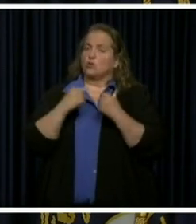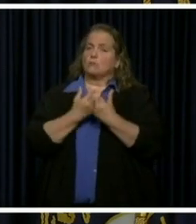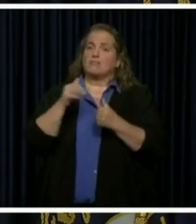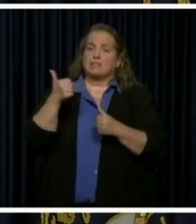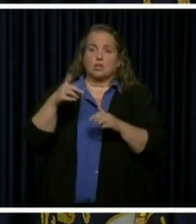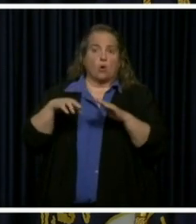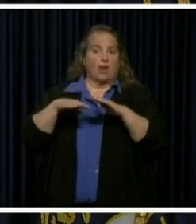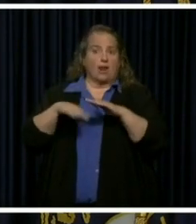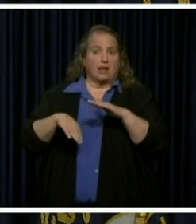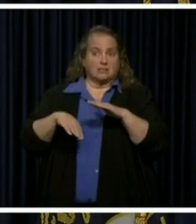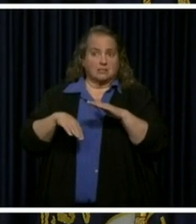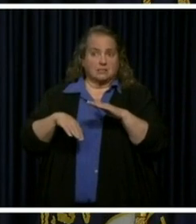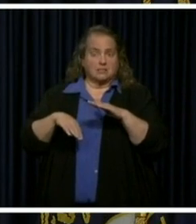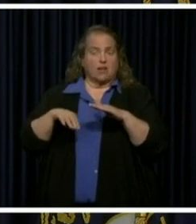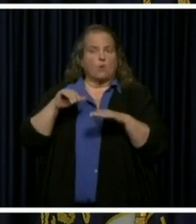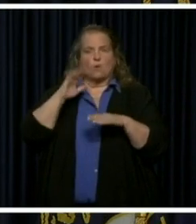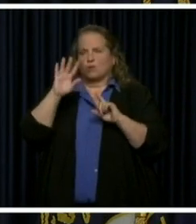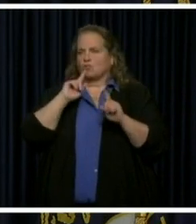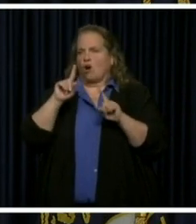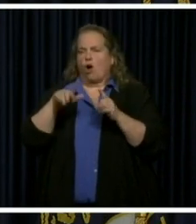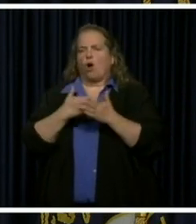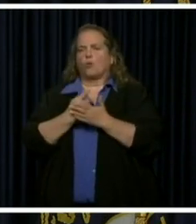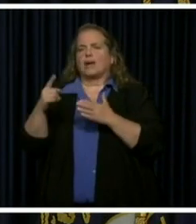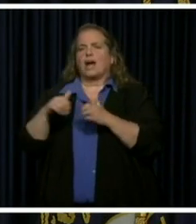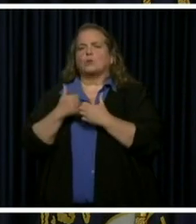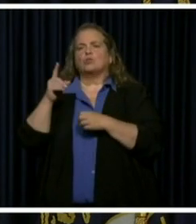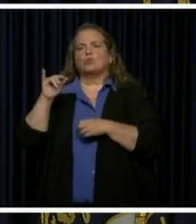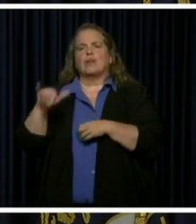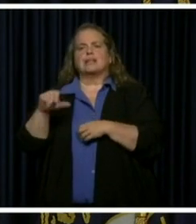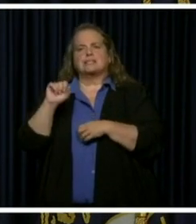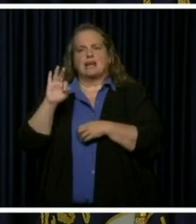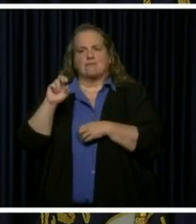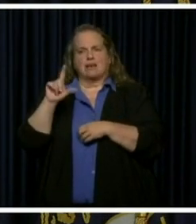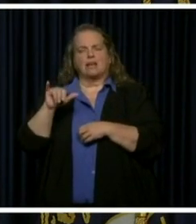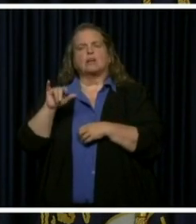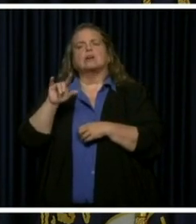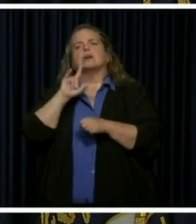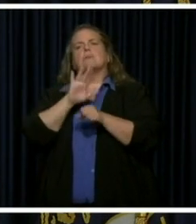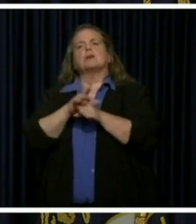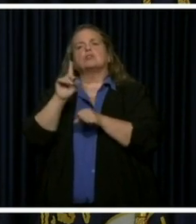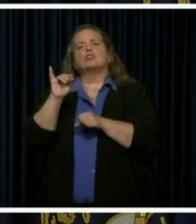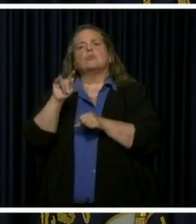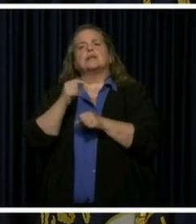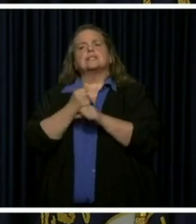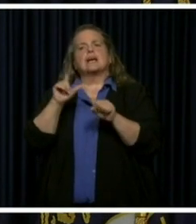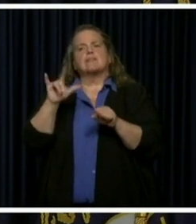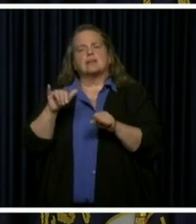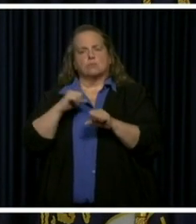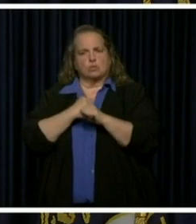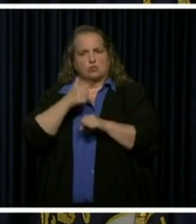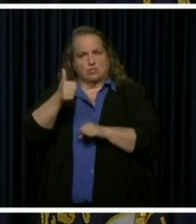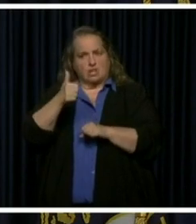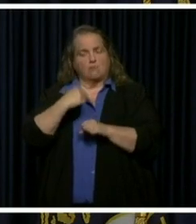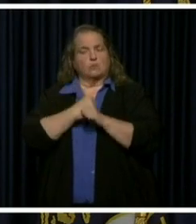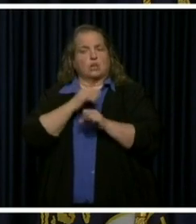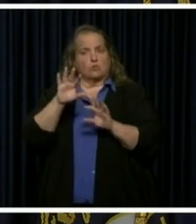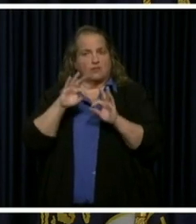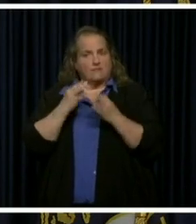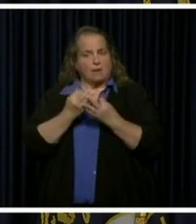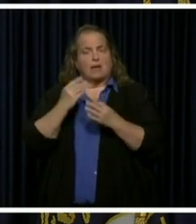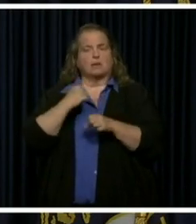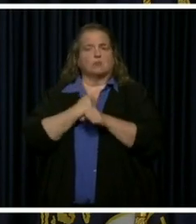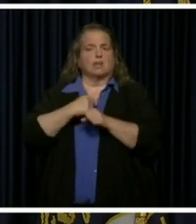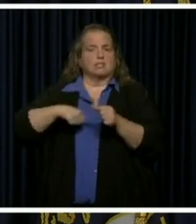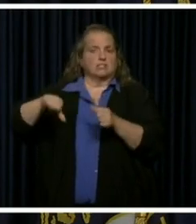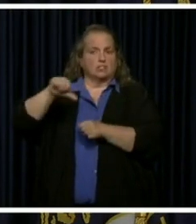or less, and we're going to talk all week about how to do that safely. But let's commit to doing it safely. Protect yourself, protect your family, and protect